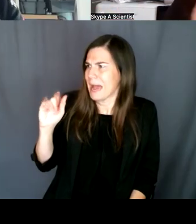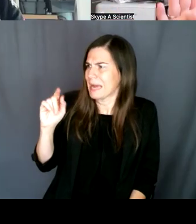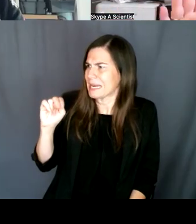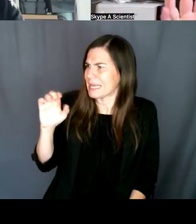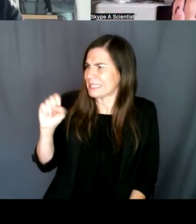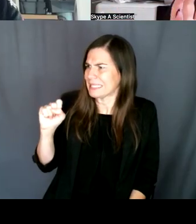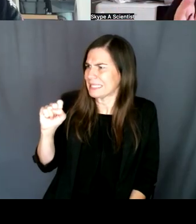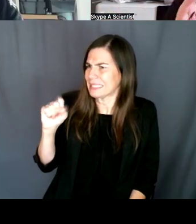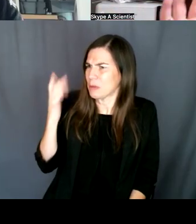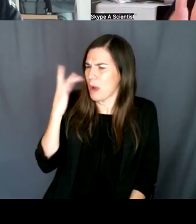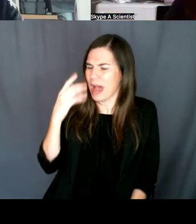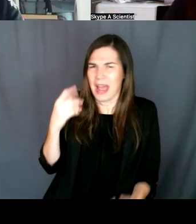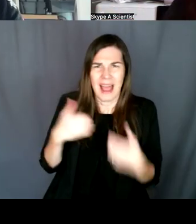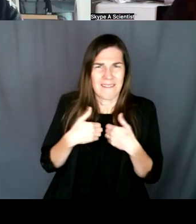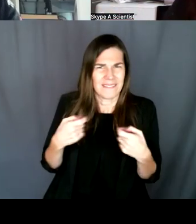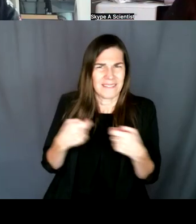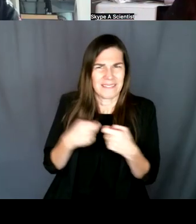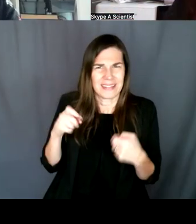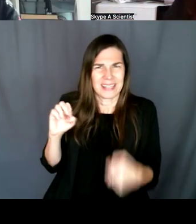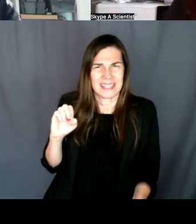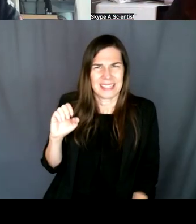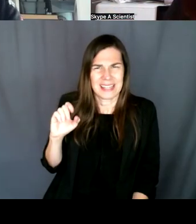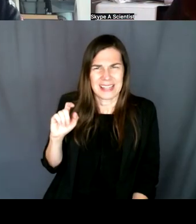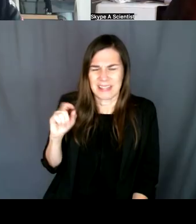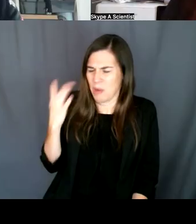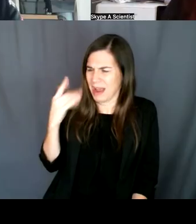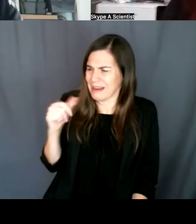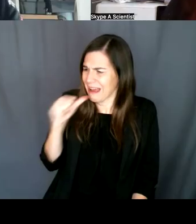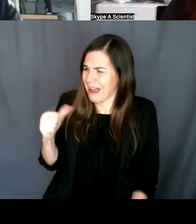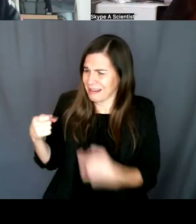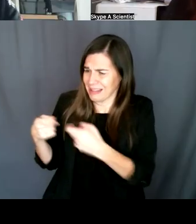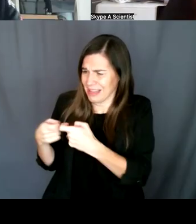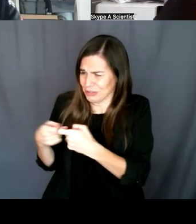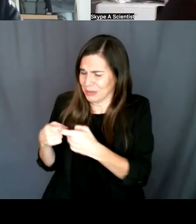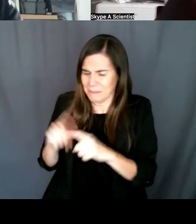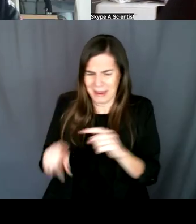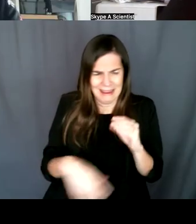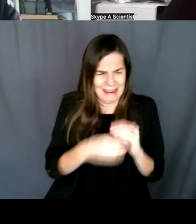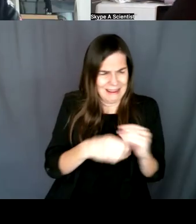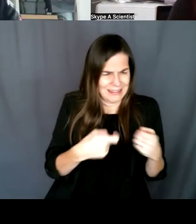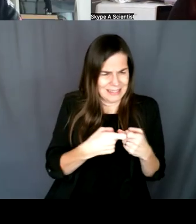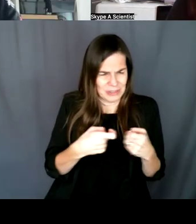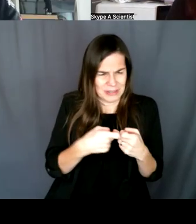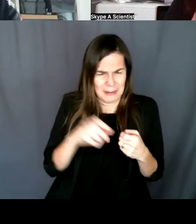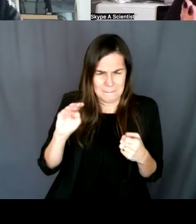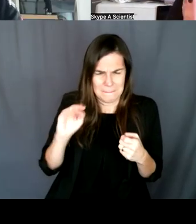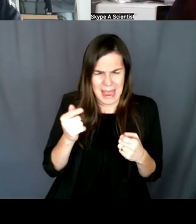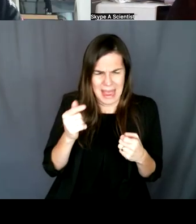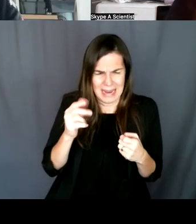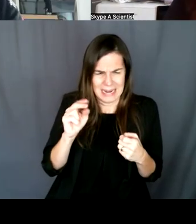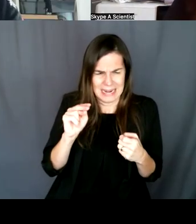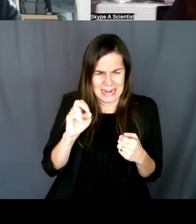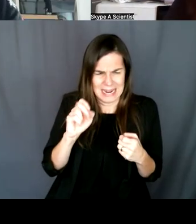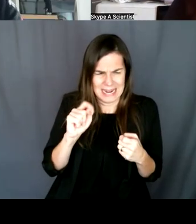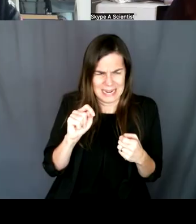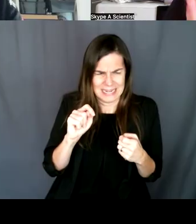just a non-electric magnet at the Yes. bottom, why wouldn't is that sometimes, if it was a strong enough not electromagnet, enough to oomph